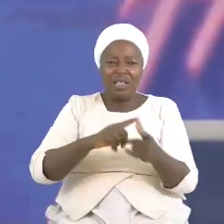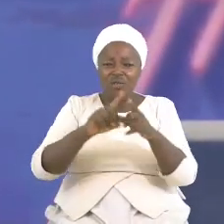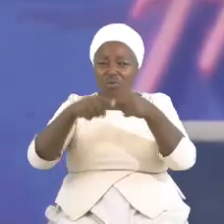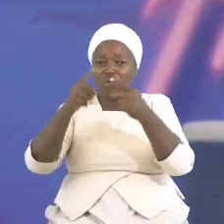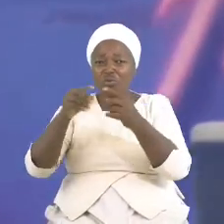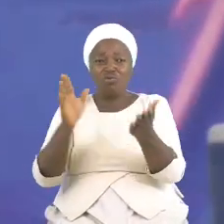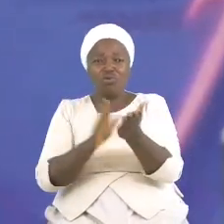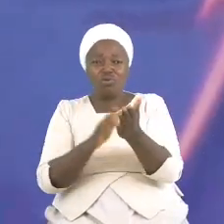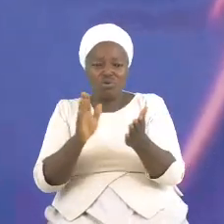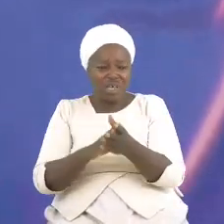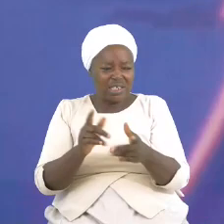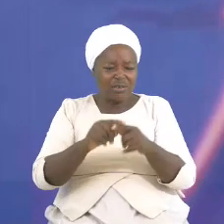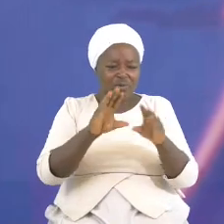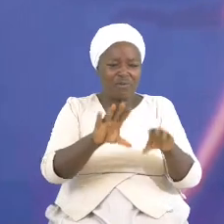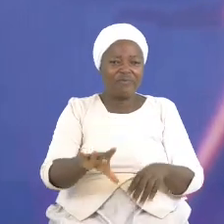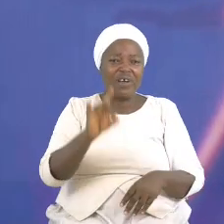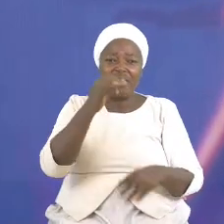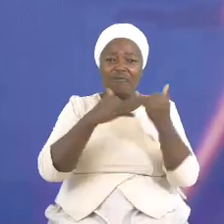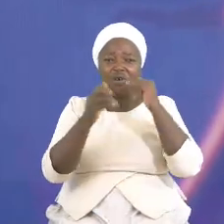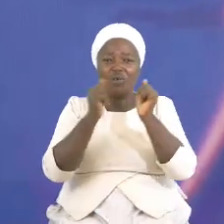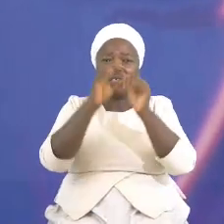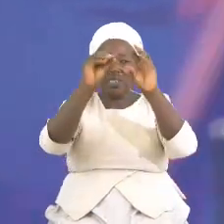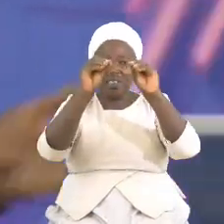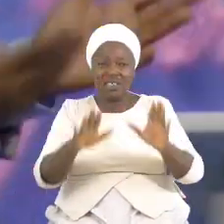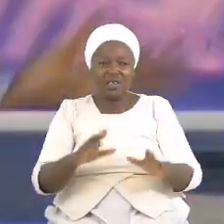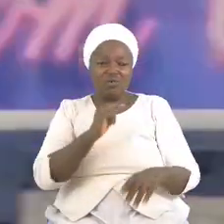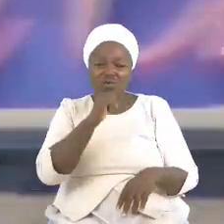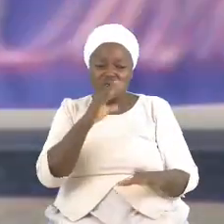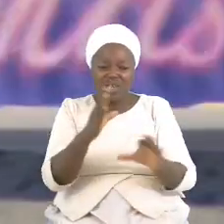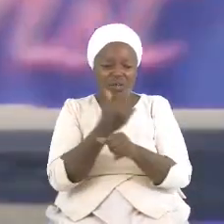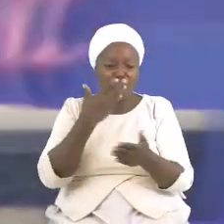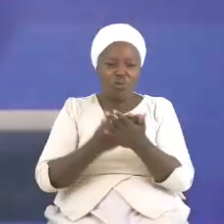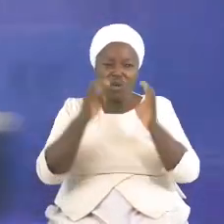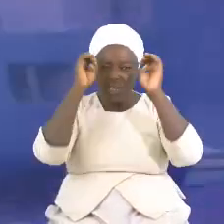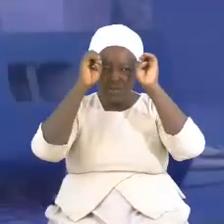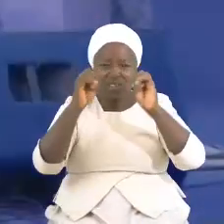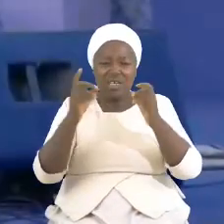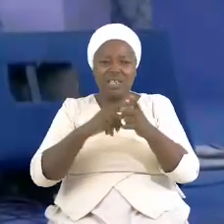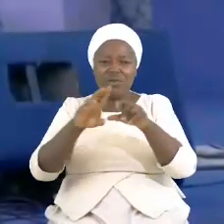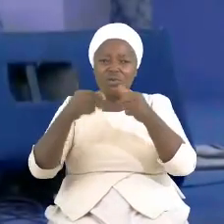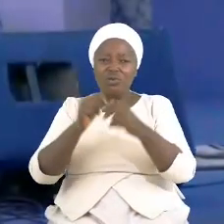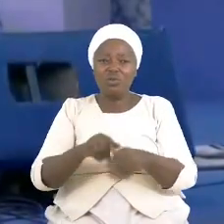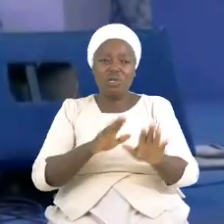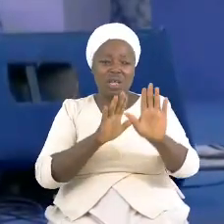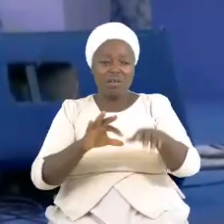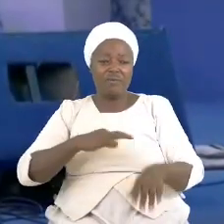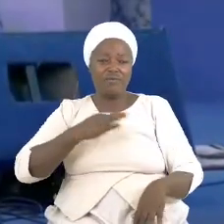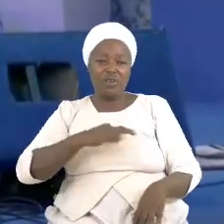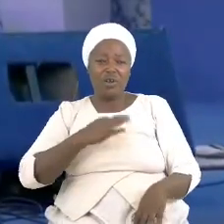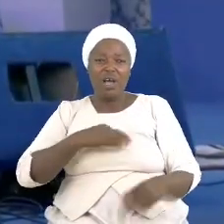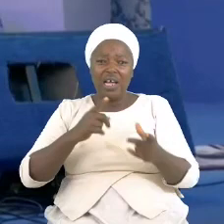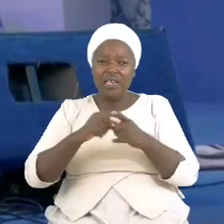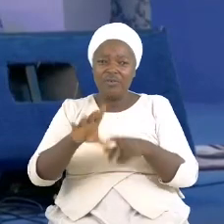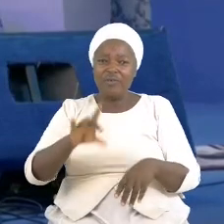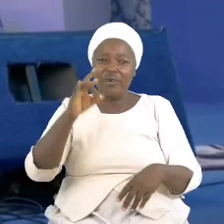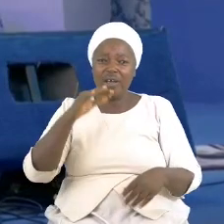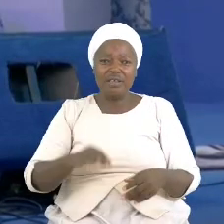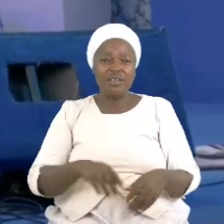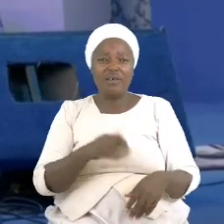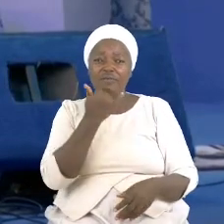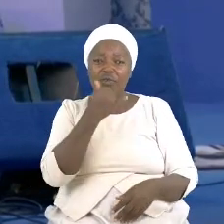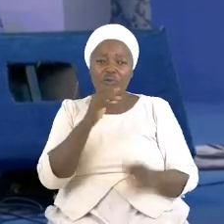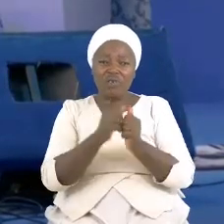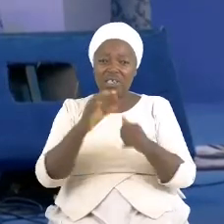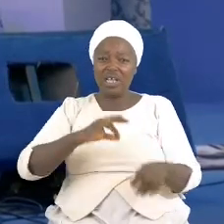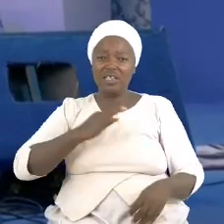teacher, you're not going to get a good education. If you go to your tailor and you find fault with the tailor, you're not going to get a good